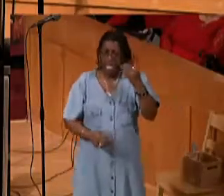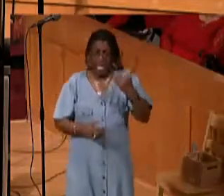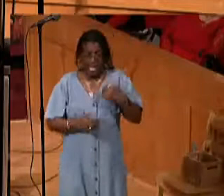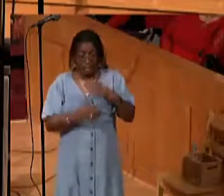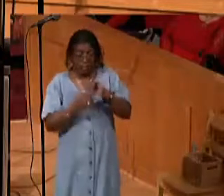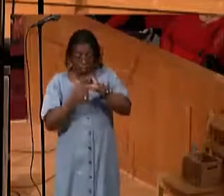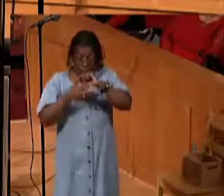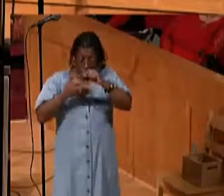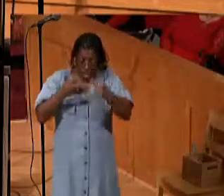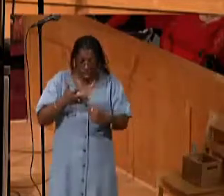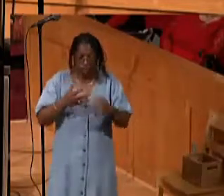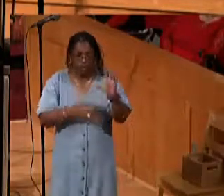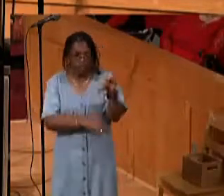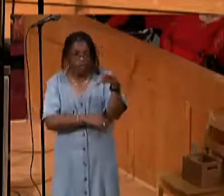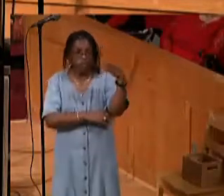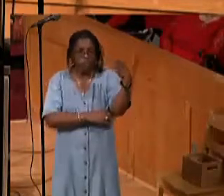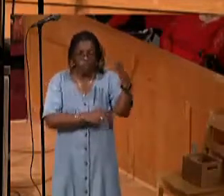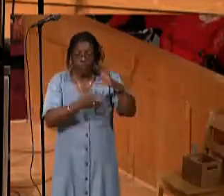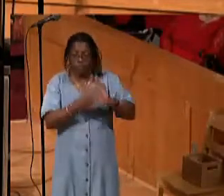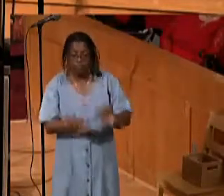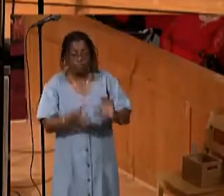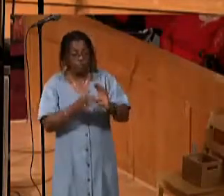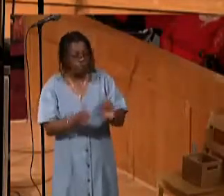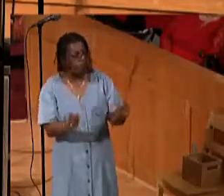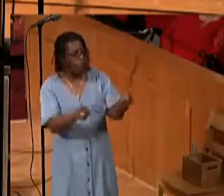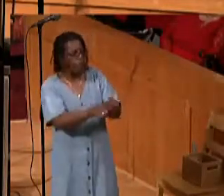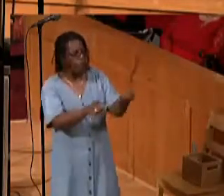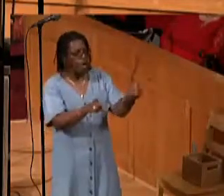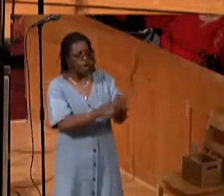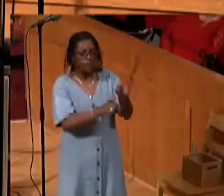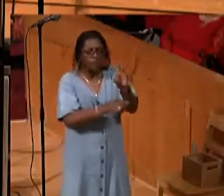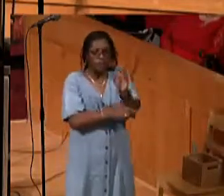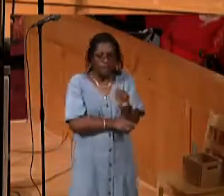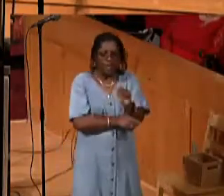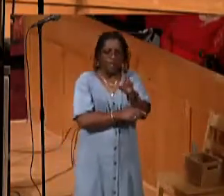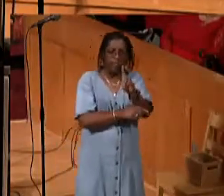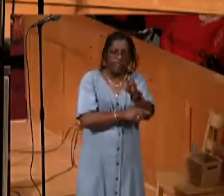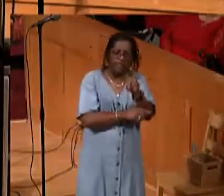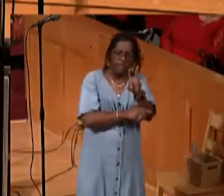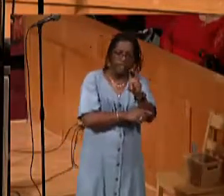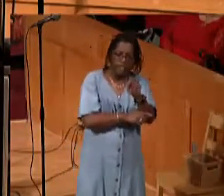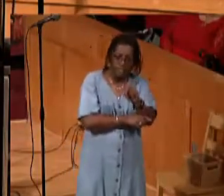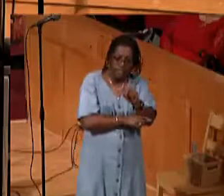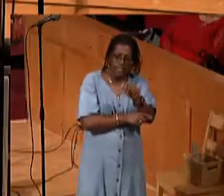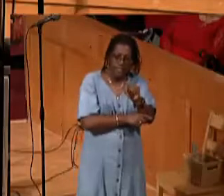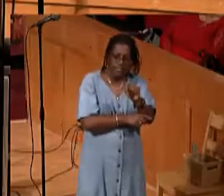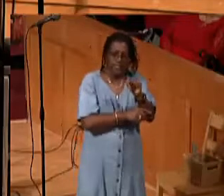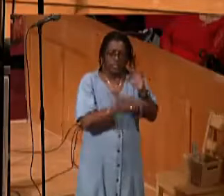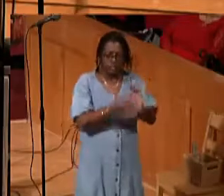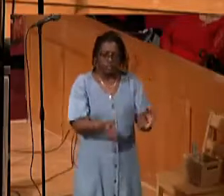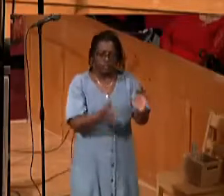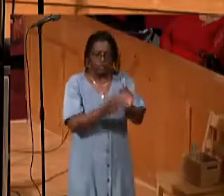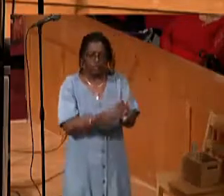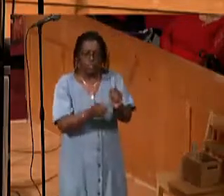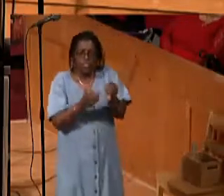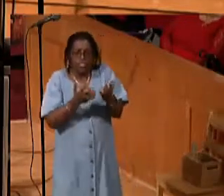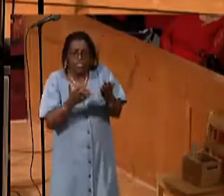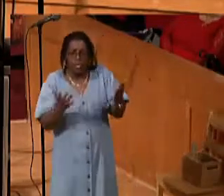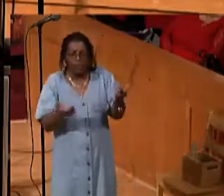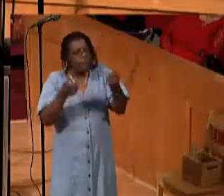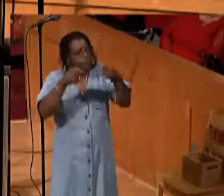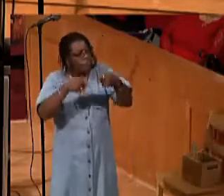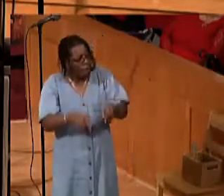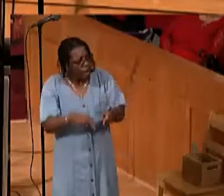are also Advent stories. Because they talk about, amen, what is to come. Something is about to come. Something is